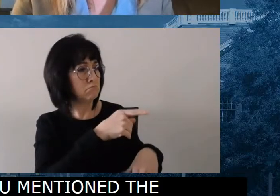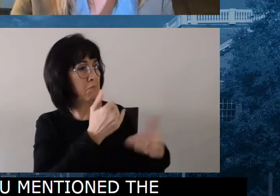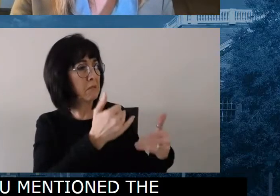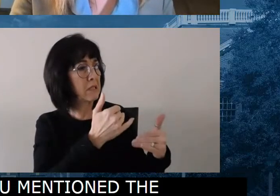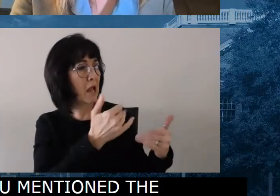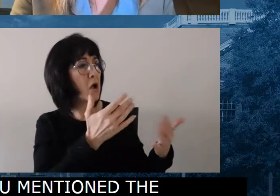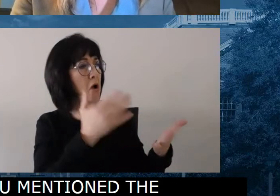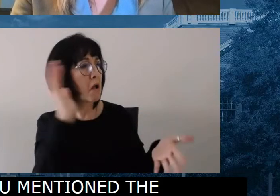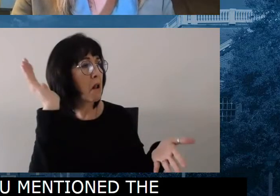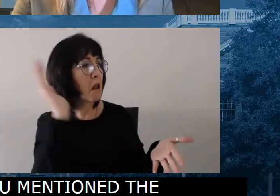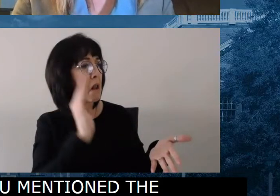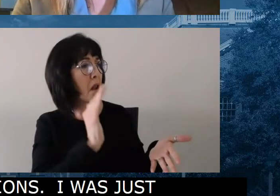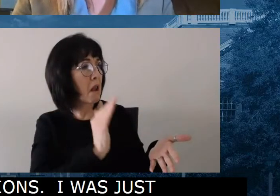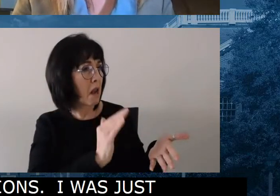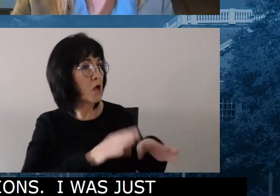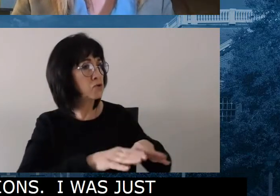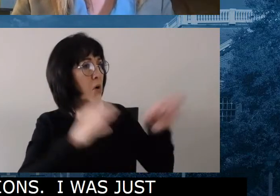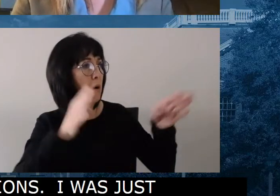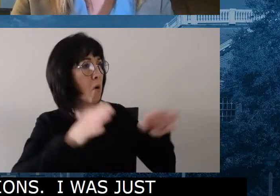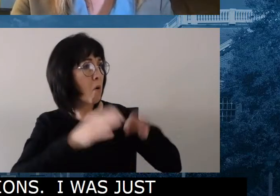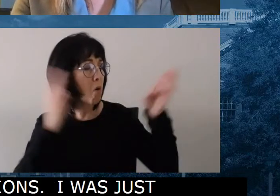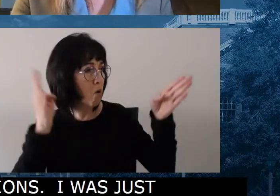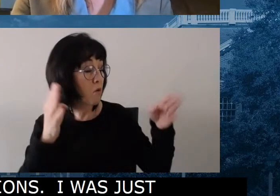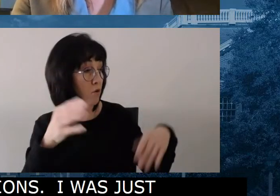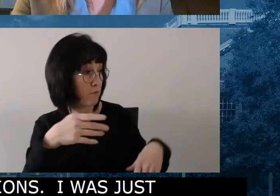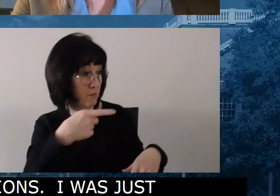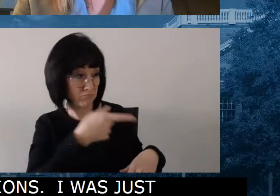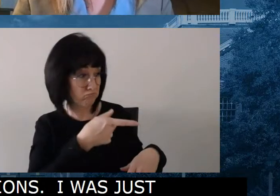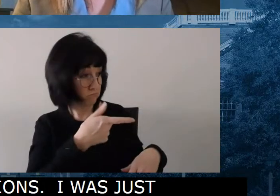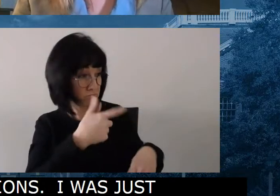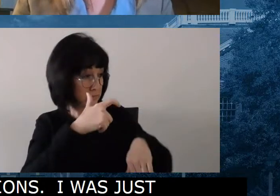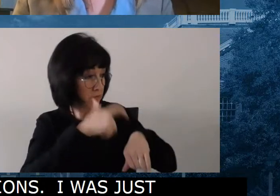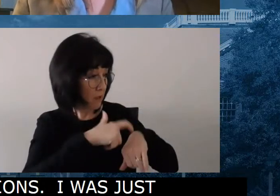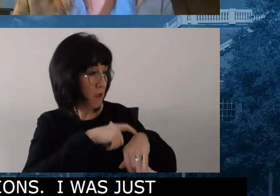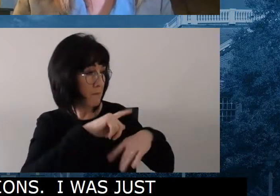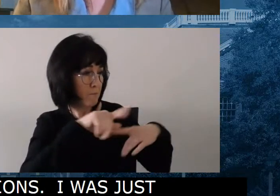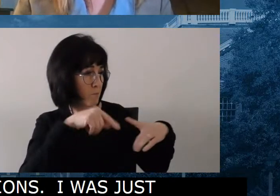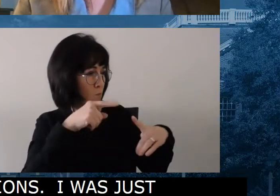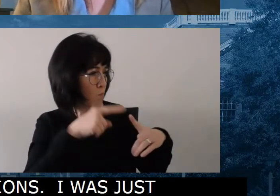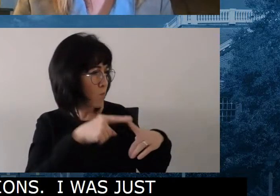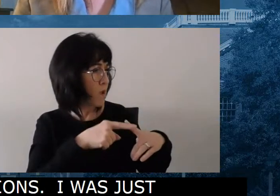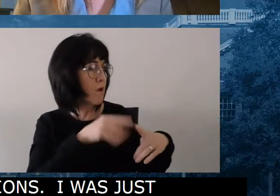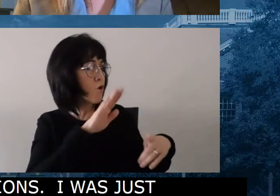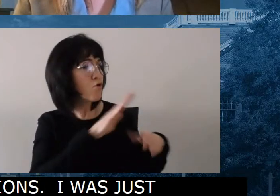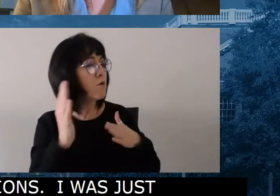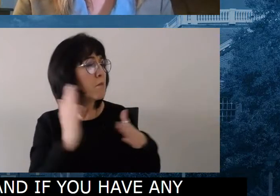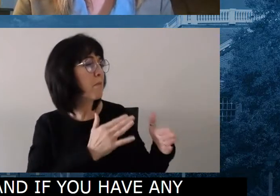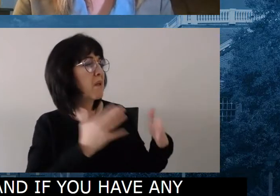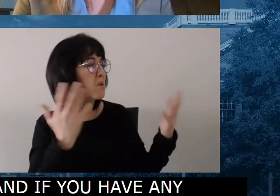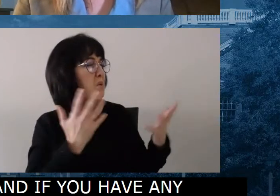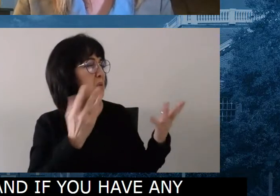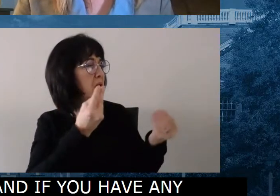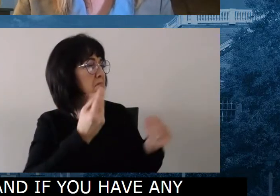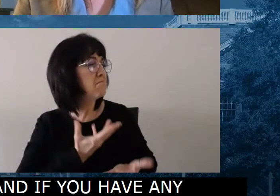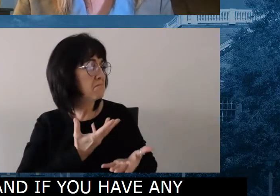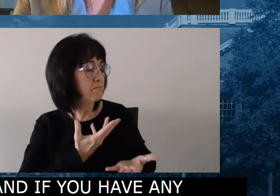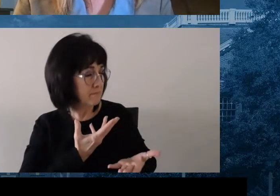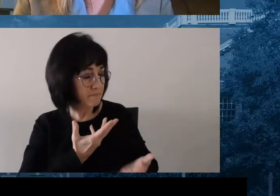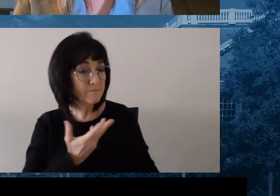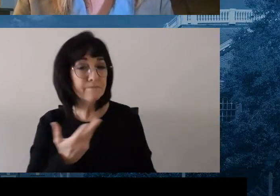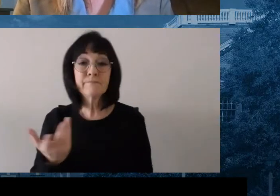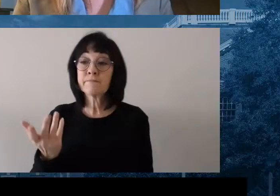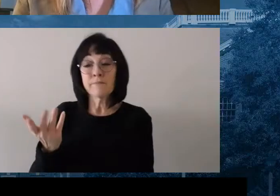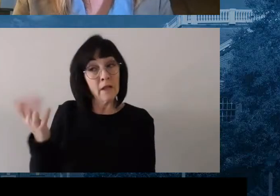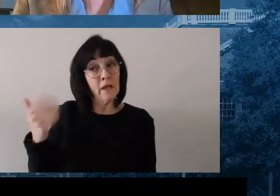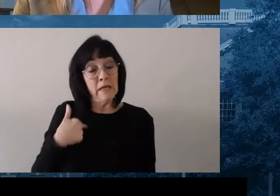plan, and if you have any estimated timeline on that. Yeah, it is still our